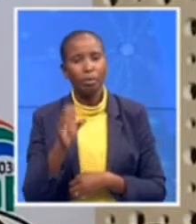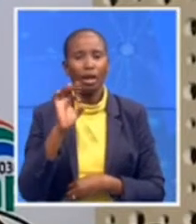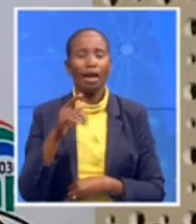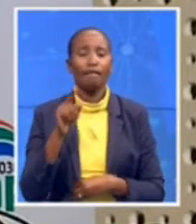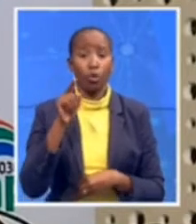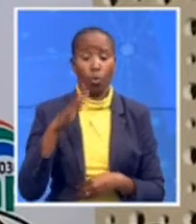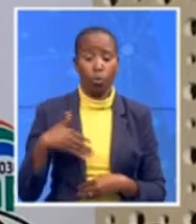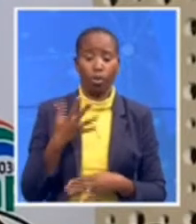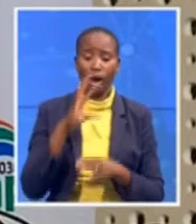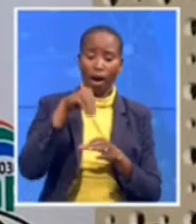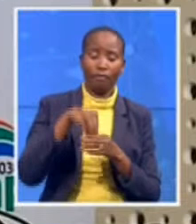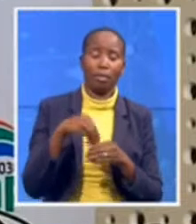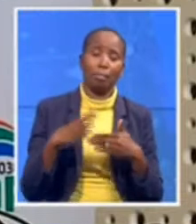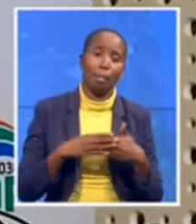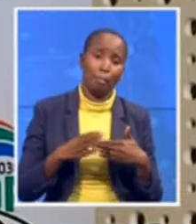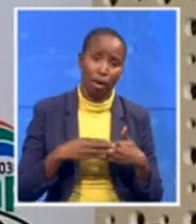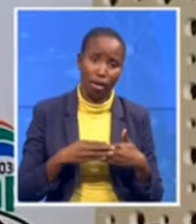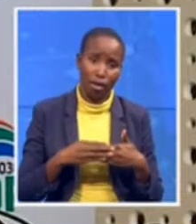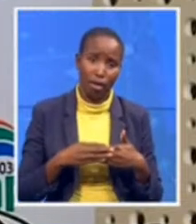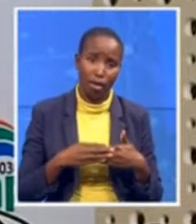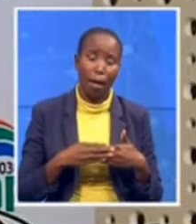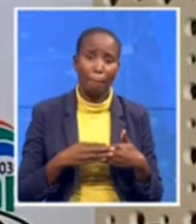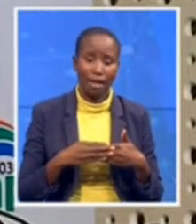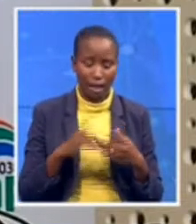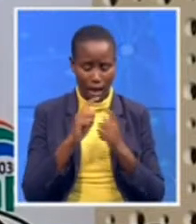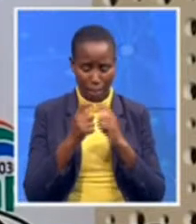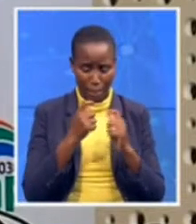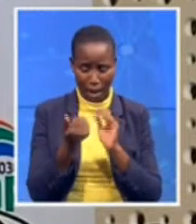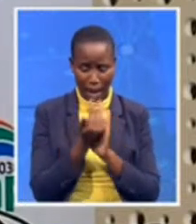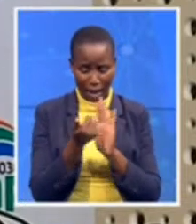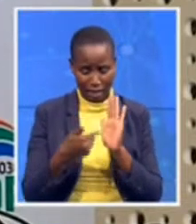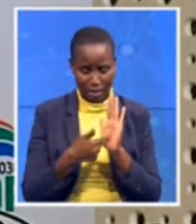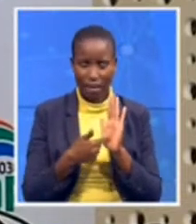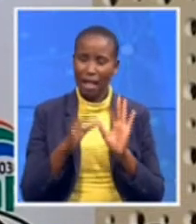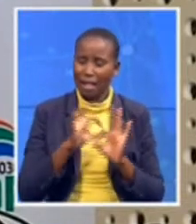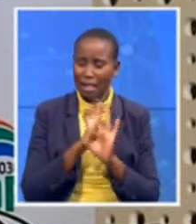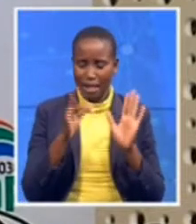Amendment Act also specifically prescribes that you need to have experience and knowledge